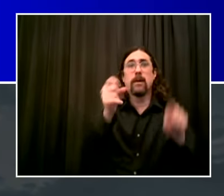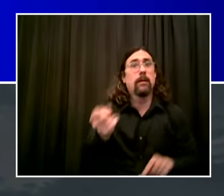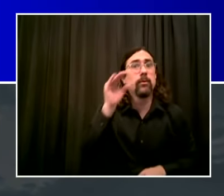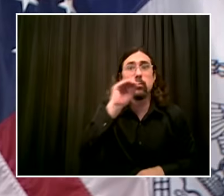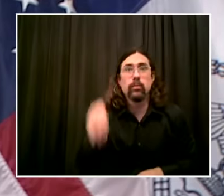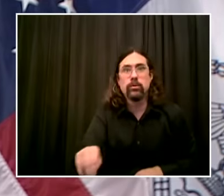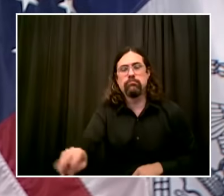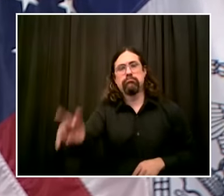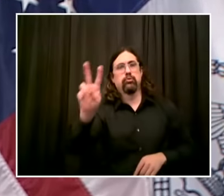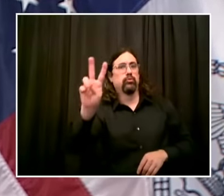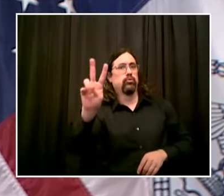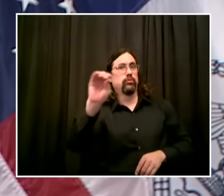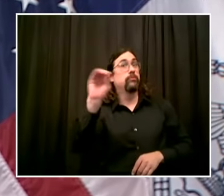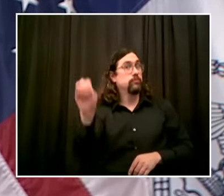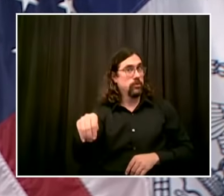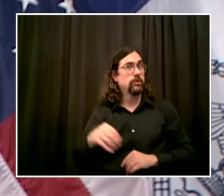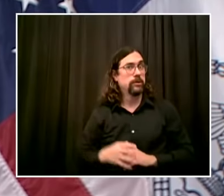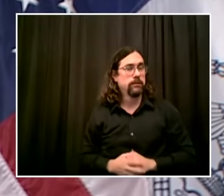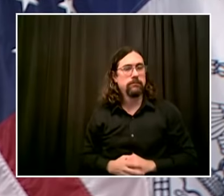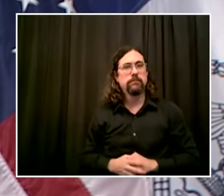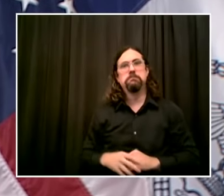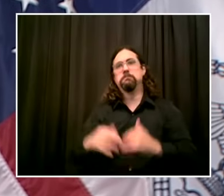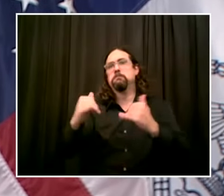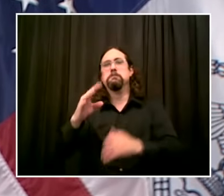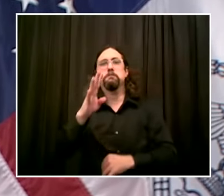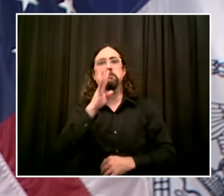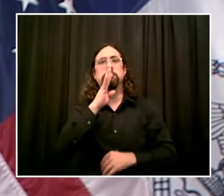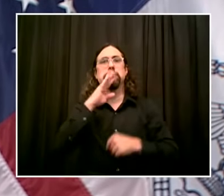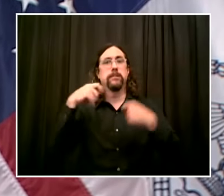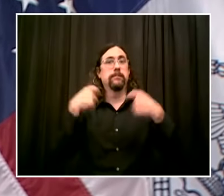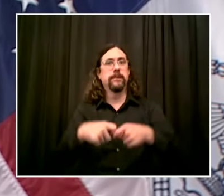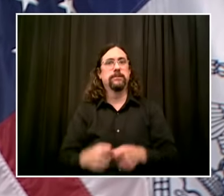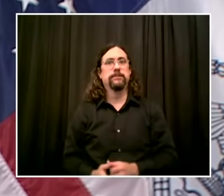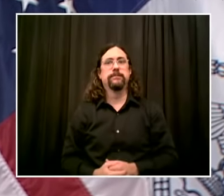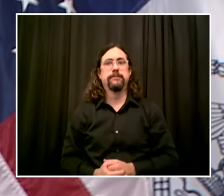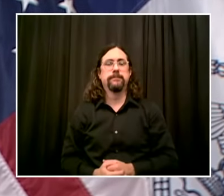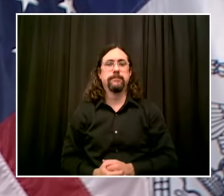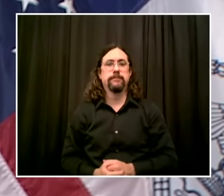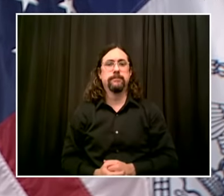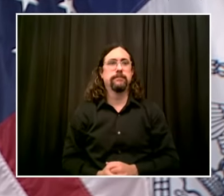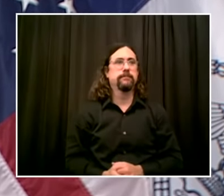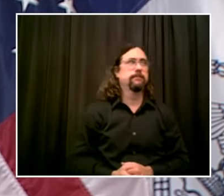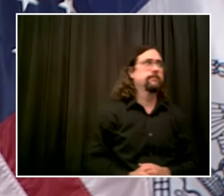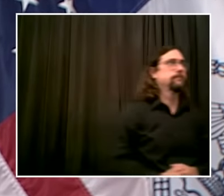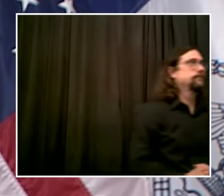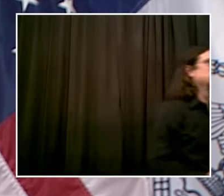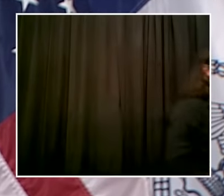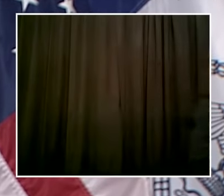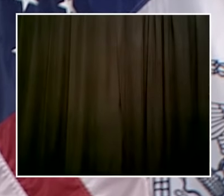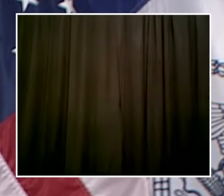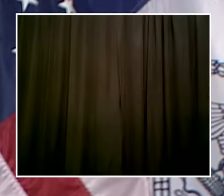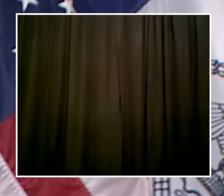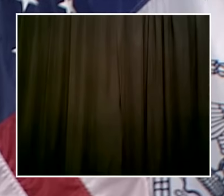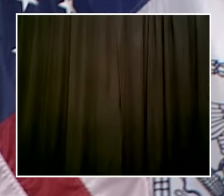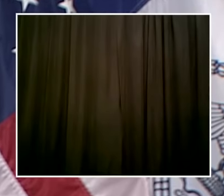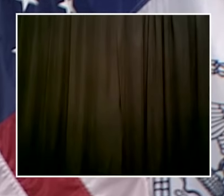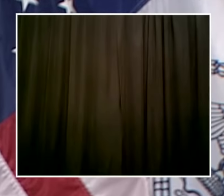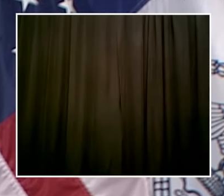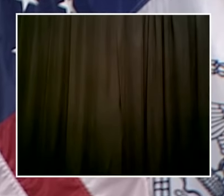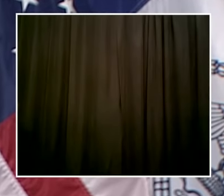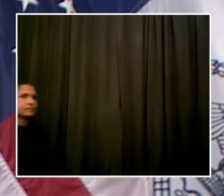Debido al calor extremo, los centros de enfriamiento